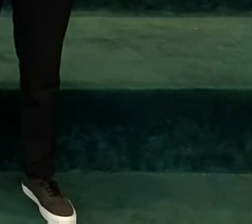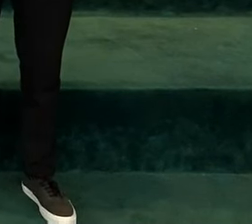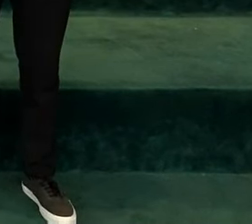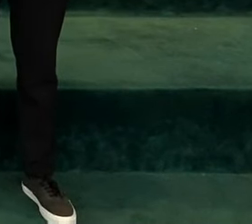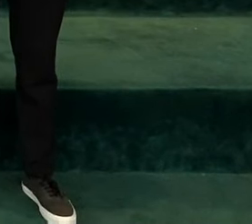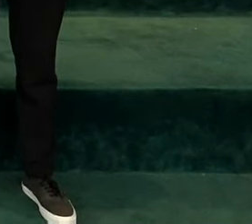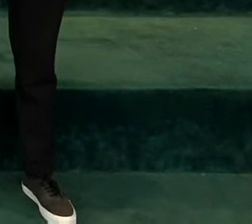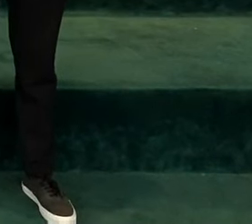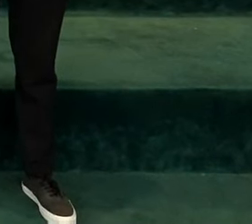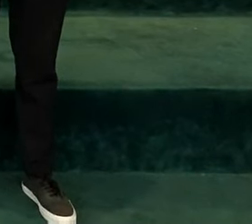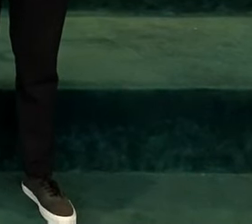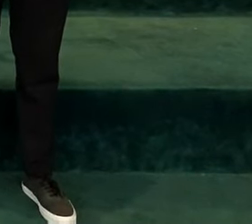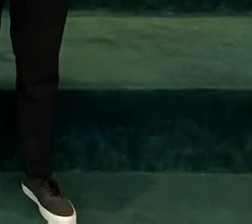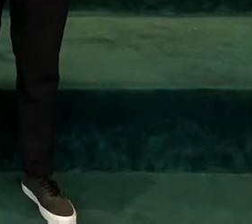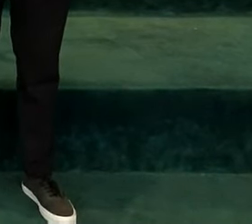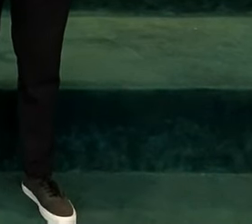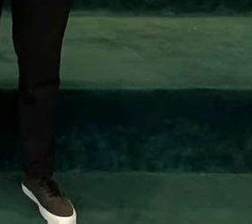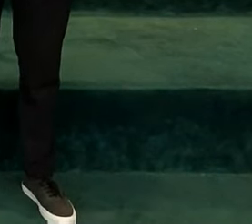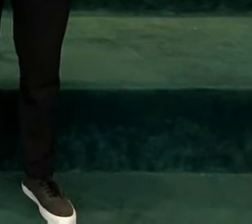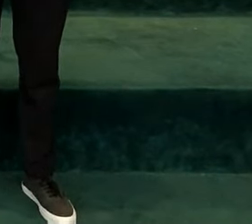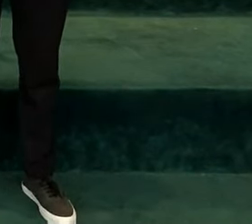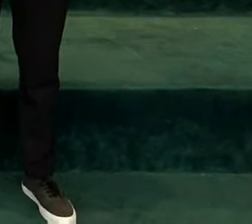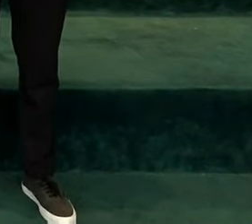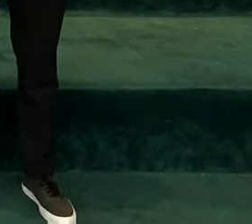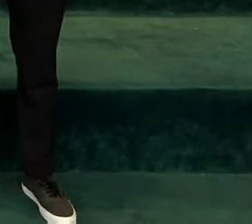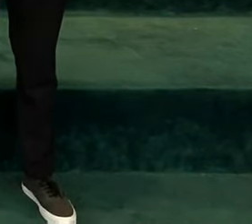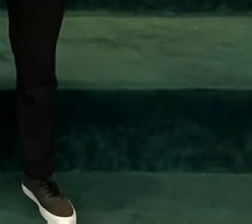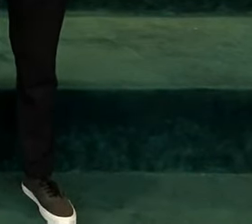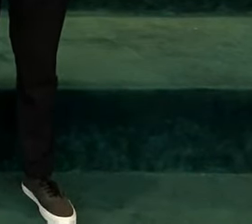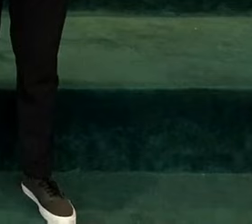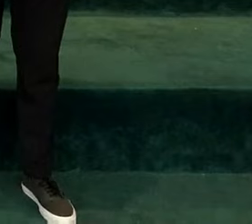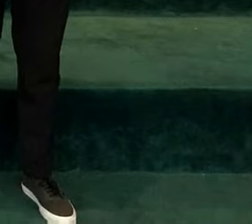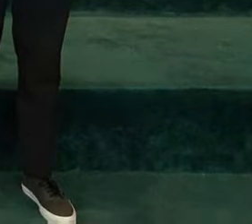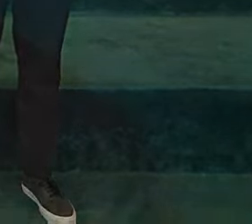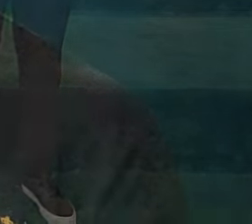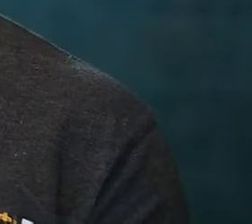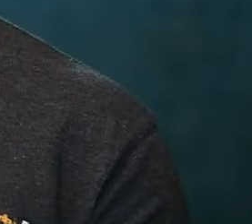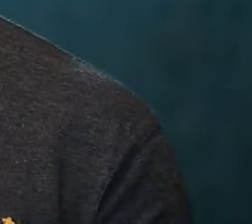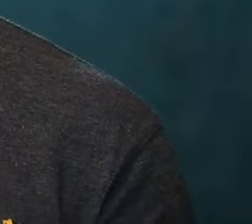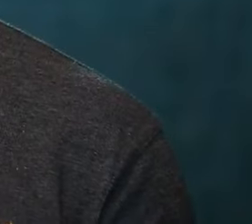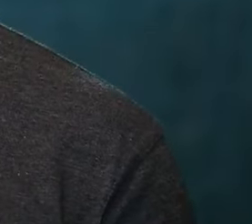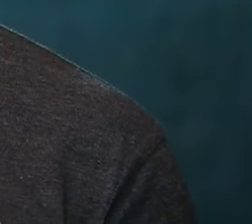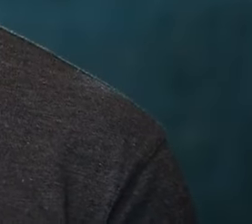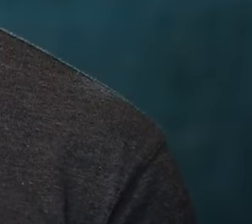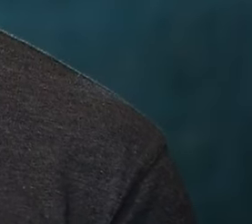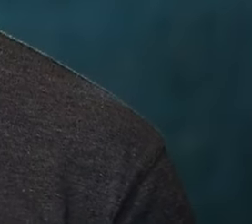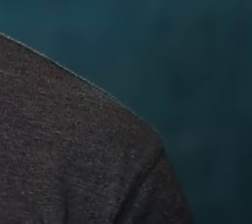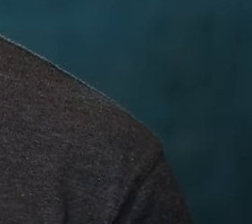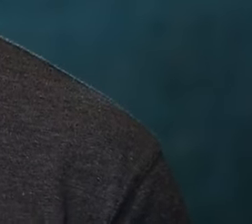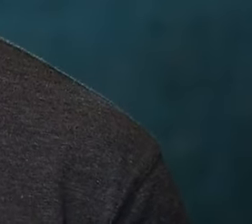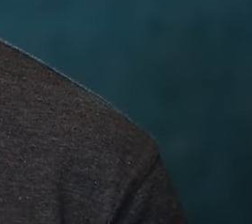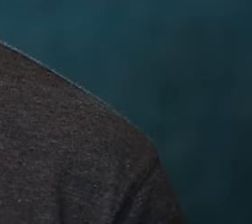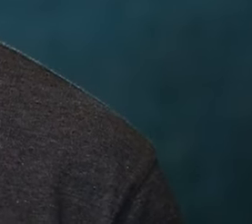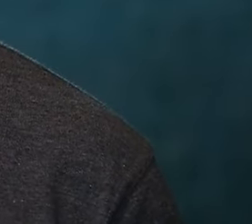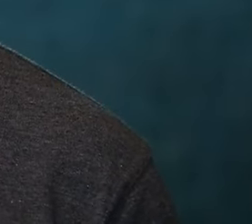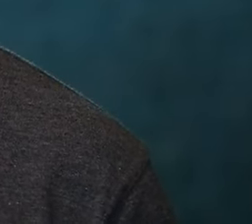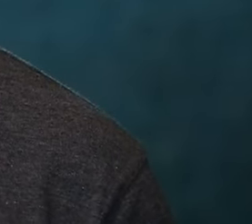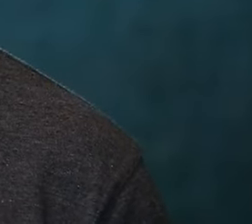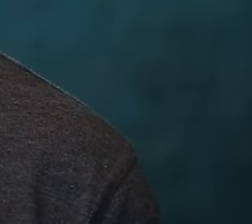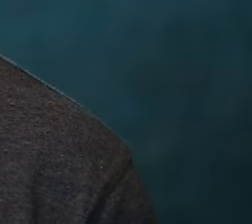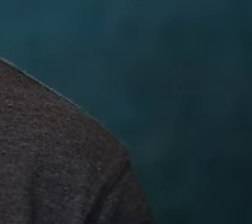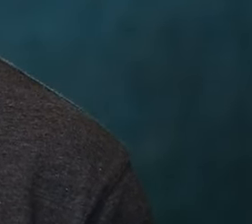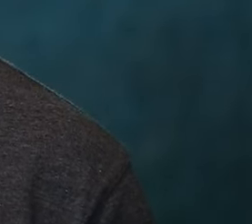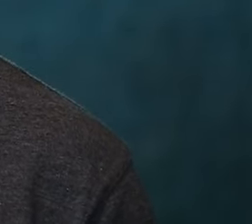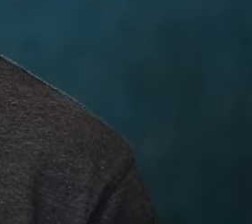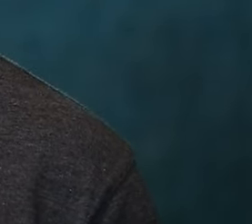Kando kando ya milima pana